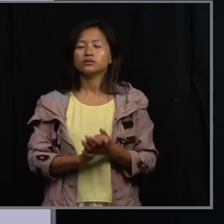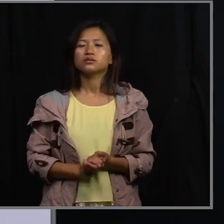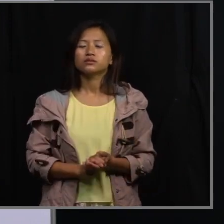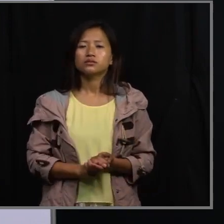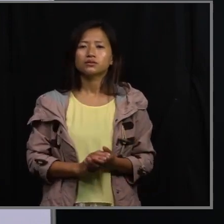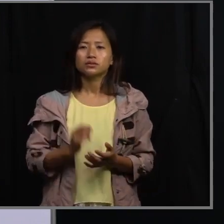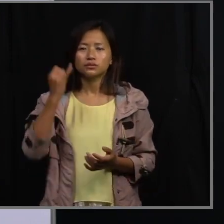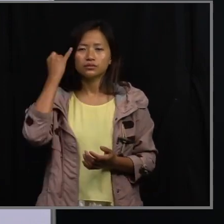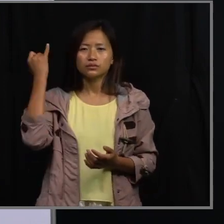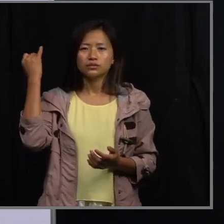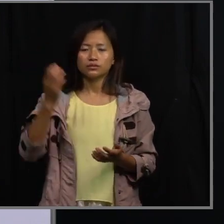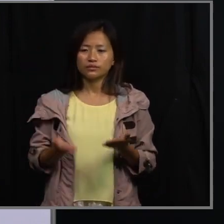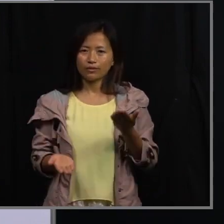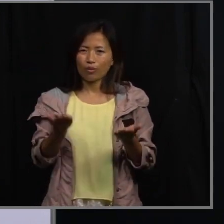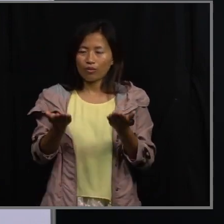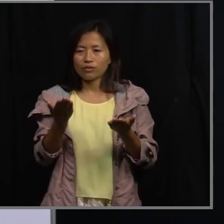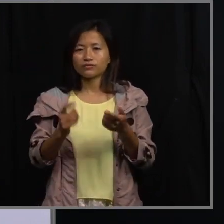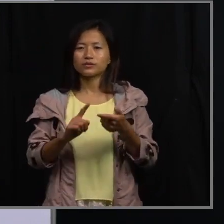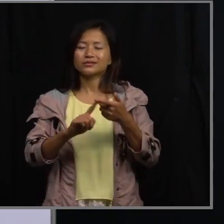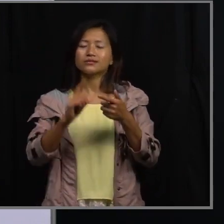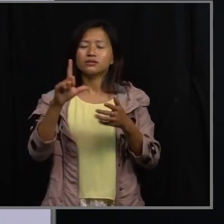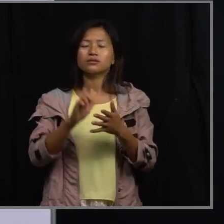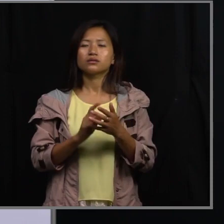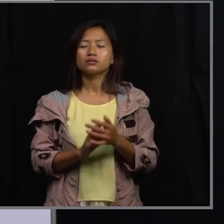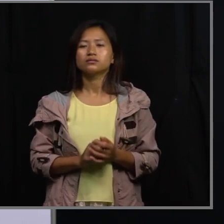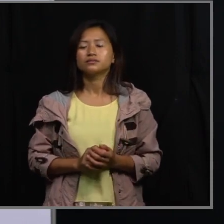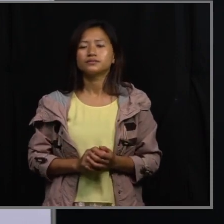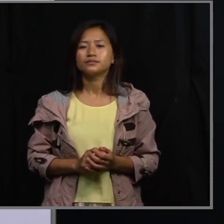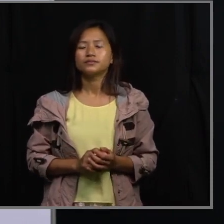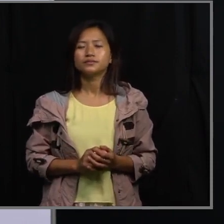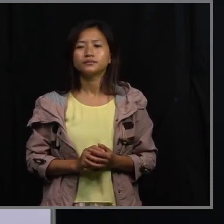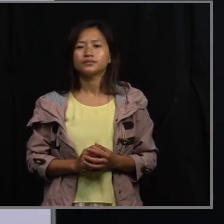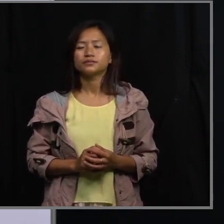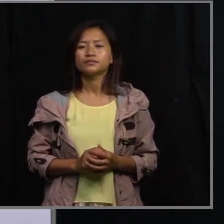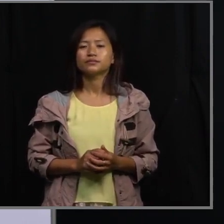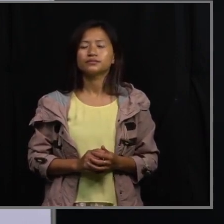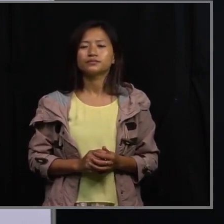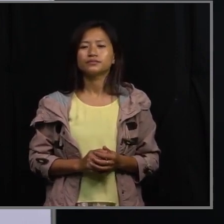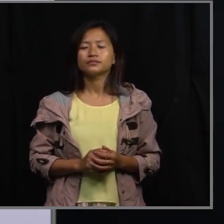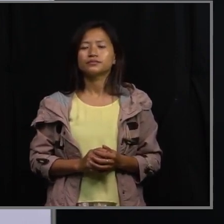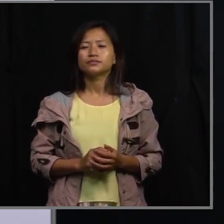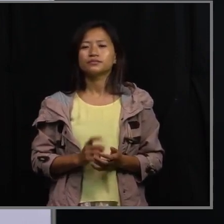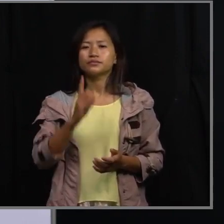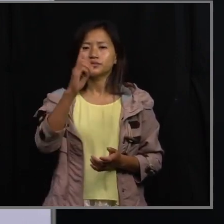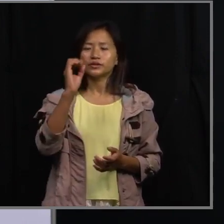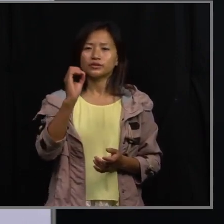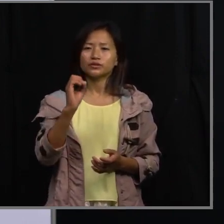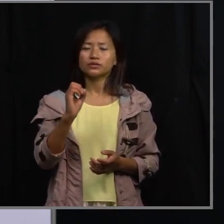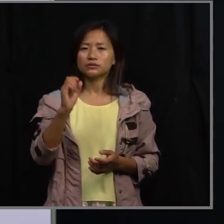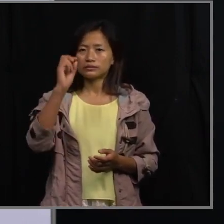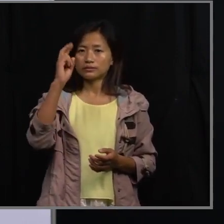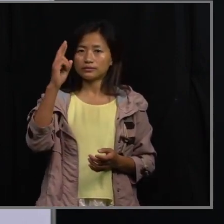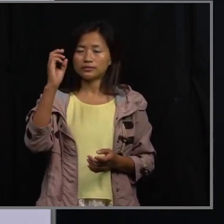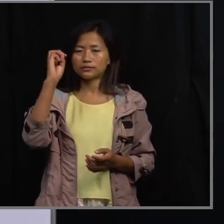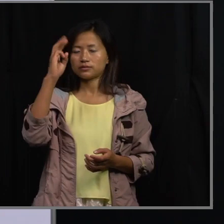just you imagine, we can measure the weight of the electron. So it is the range, its order of magnitude is 10 to the power